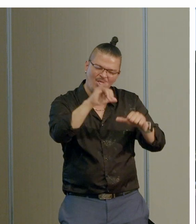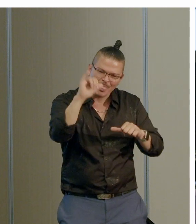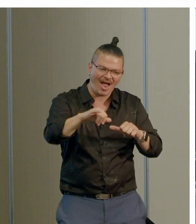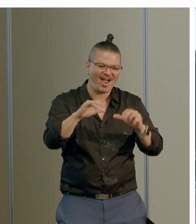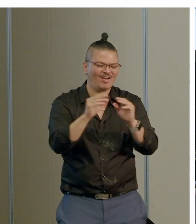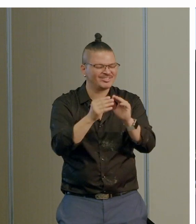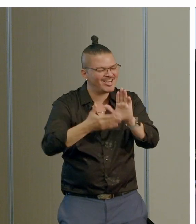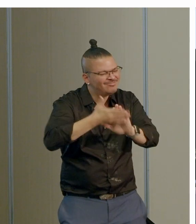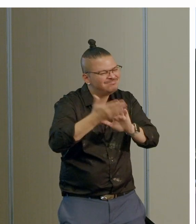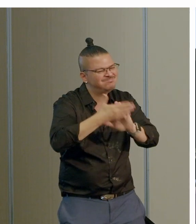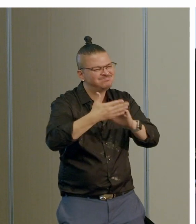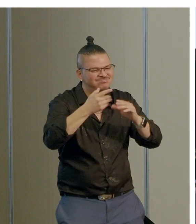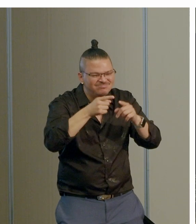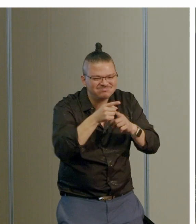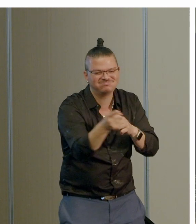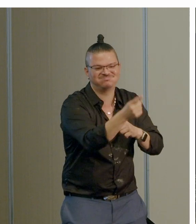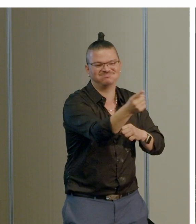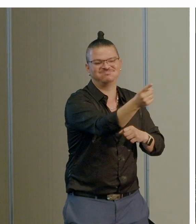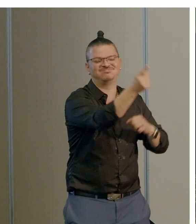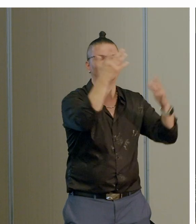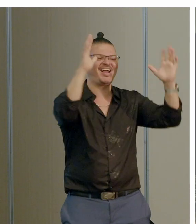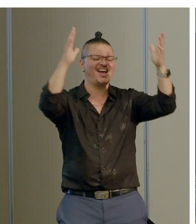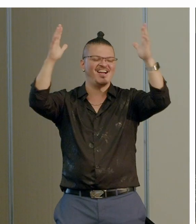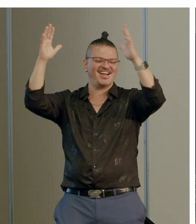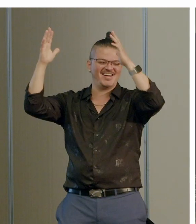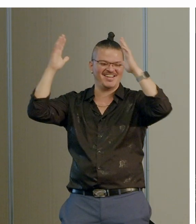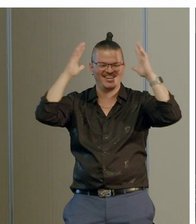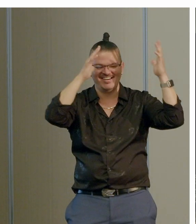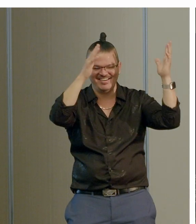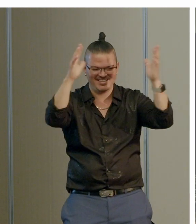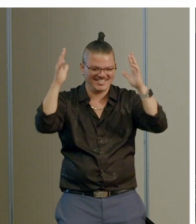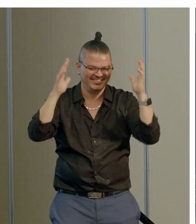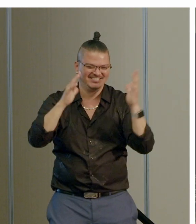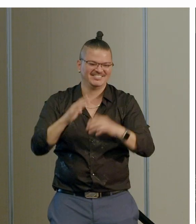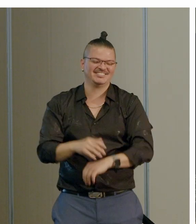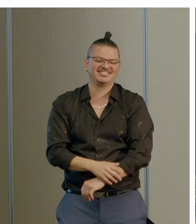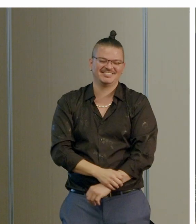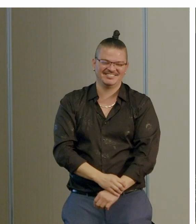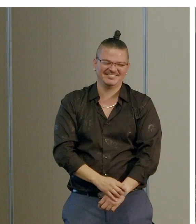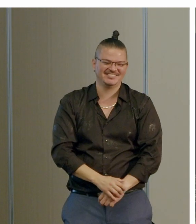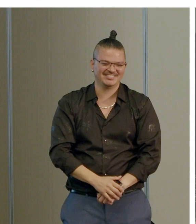So incredibly excited. Thank you.